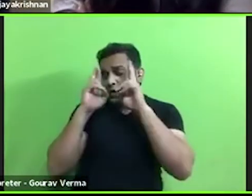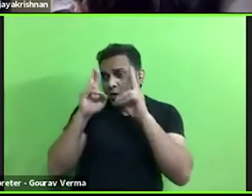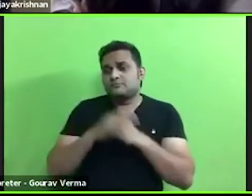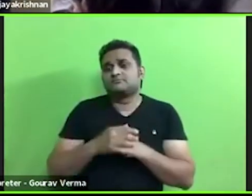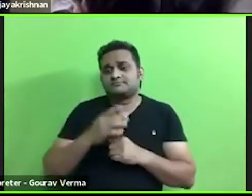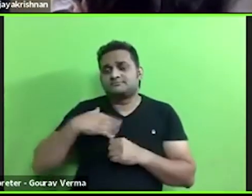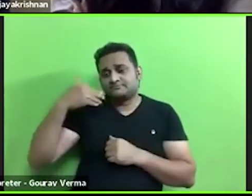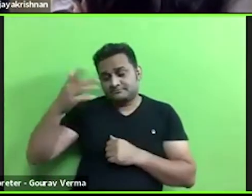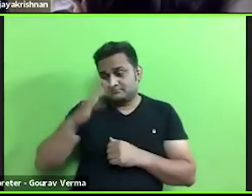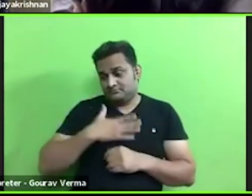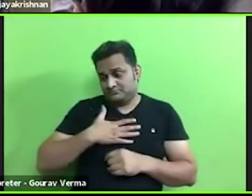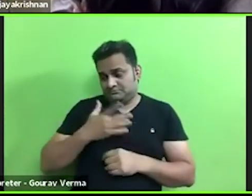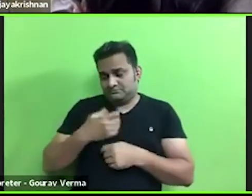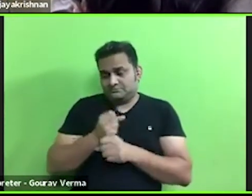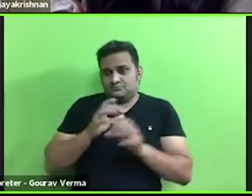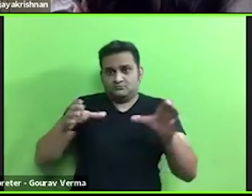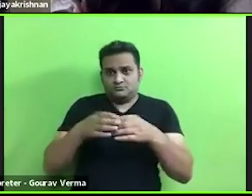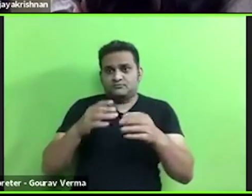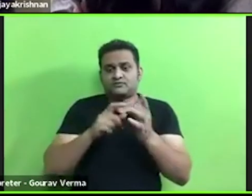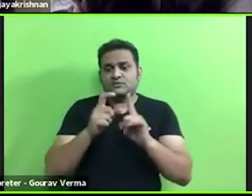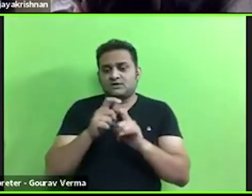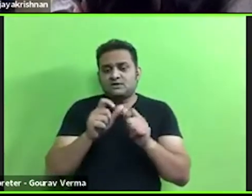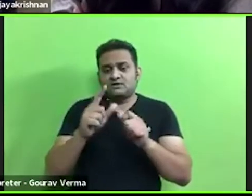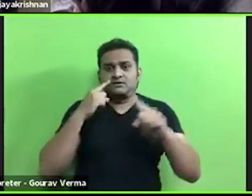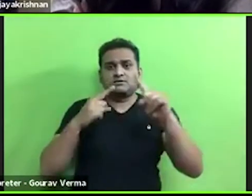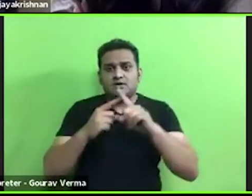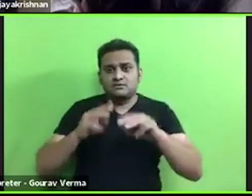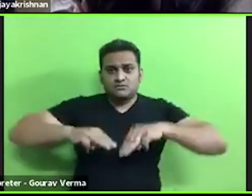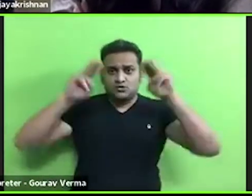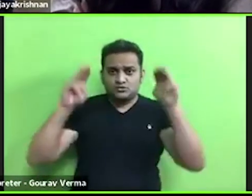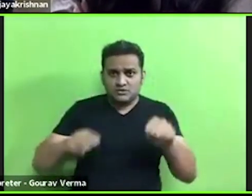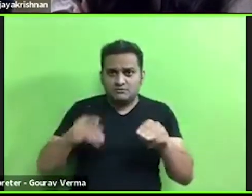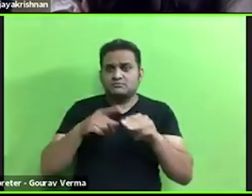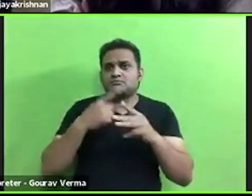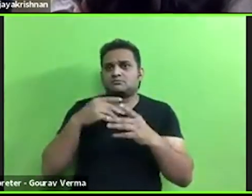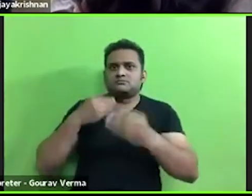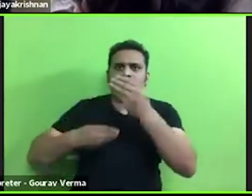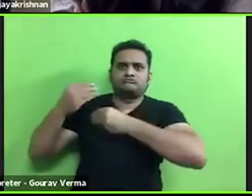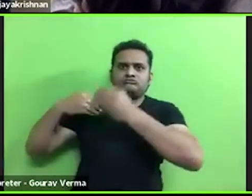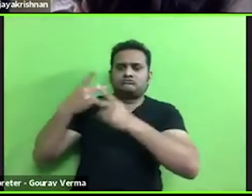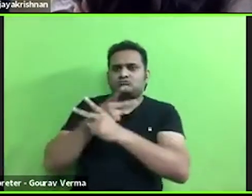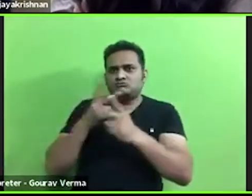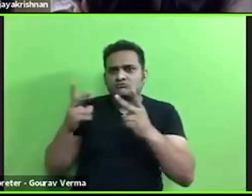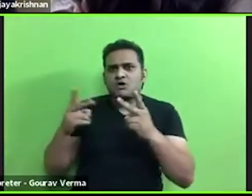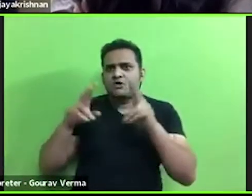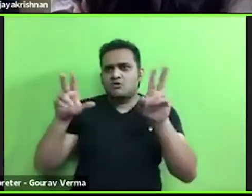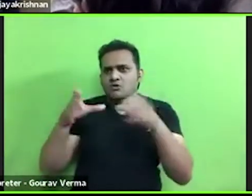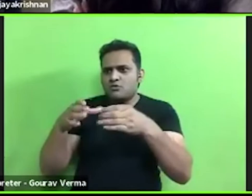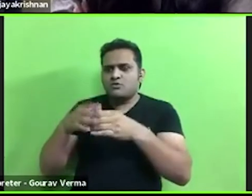create. I want to actually create a Dalit museum that will have a section on Dalit history, but also another section on Dalit music